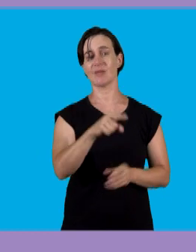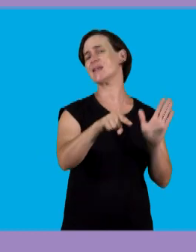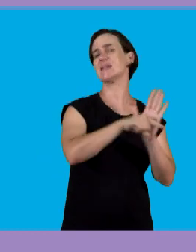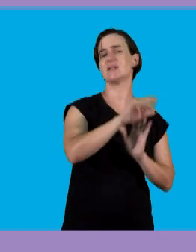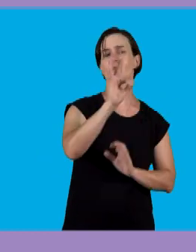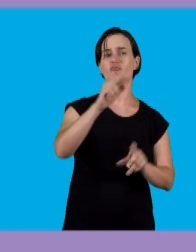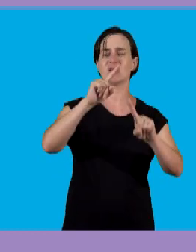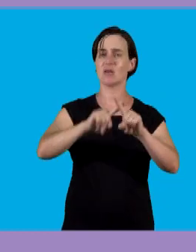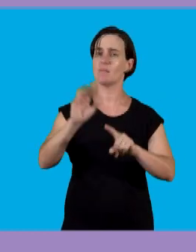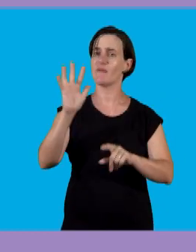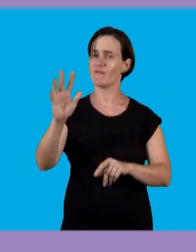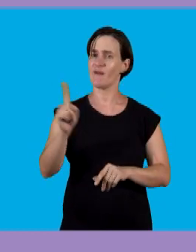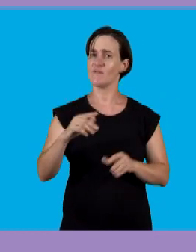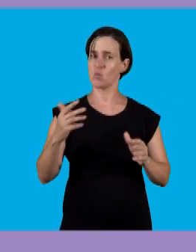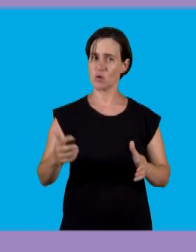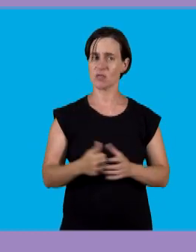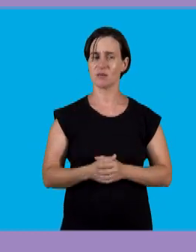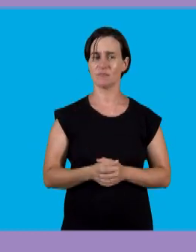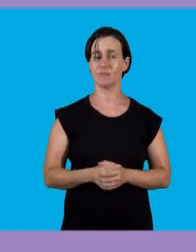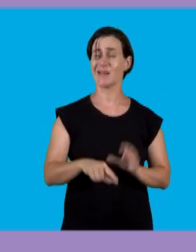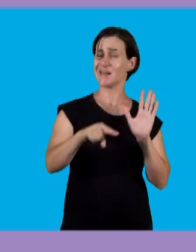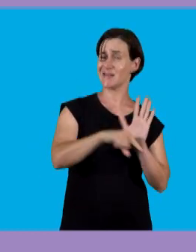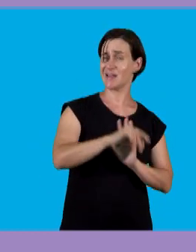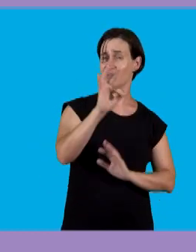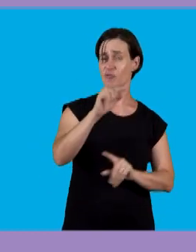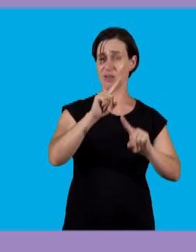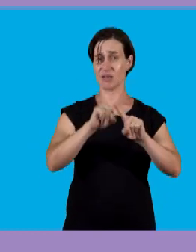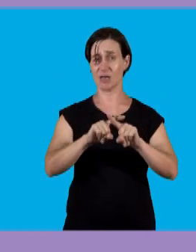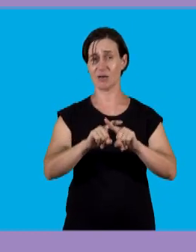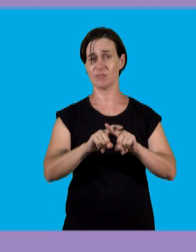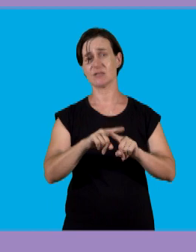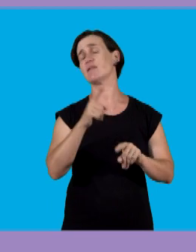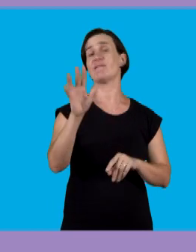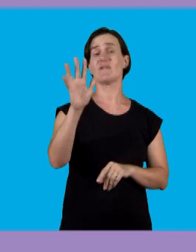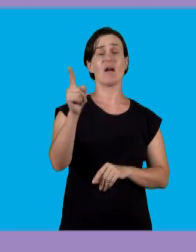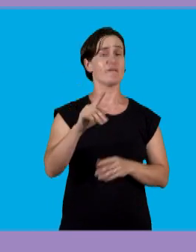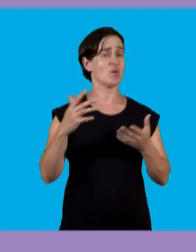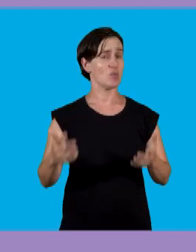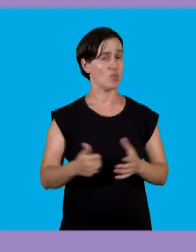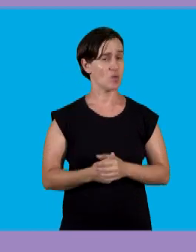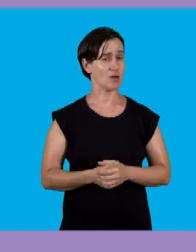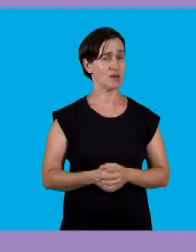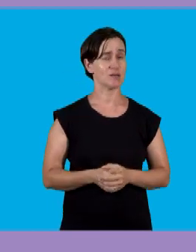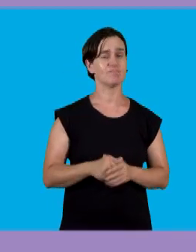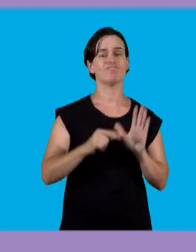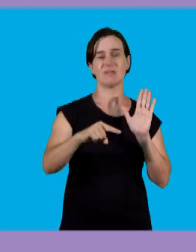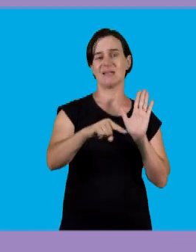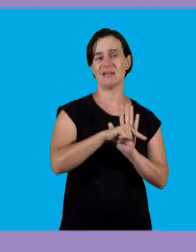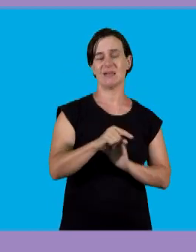3 with the 5. So a negative 3 multiplied by 5 again is going to be a